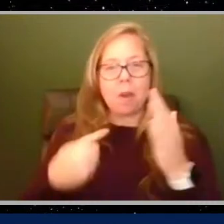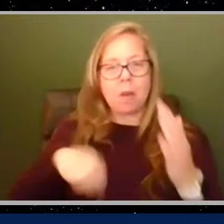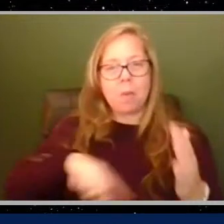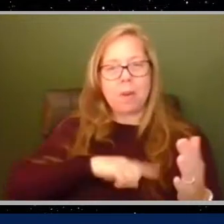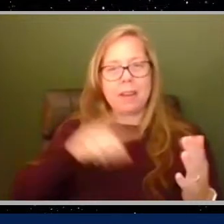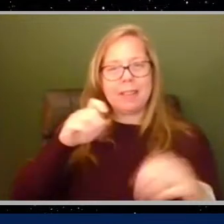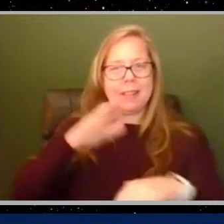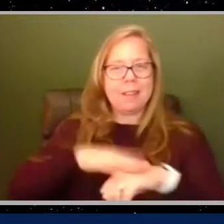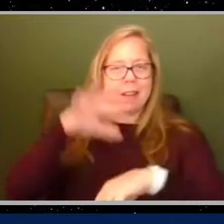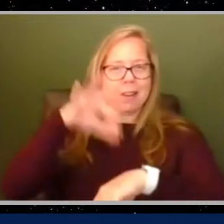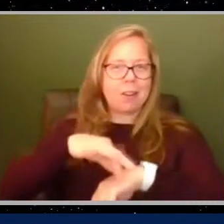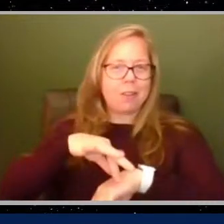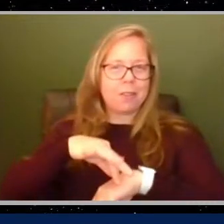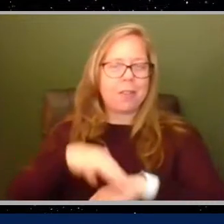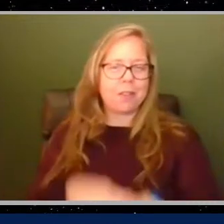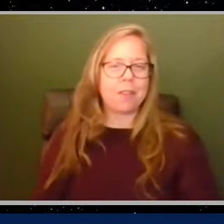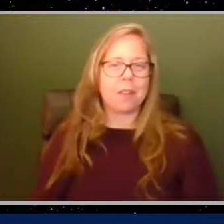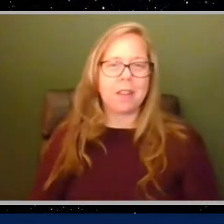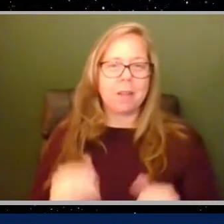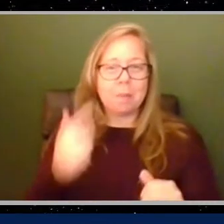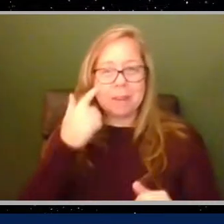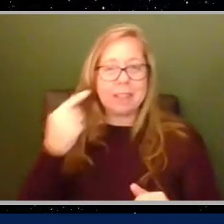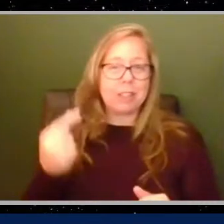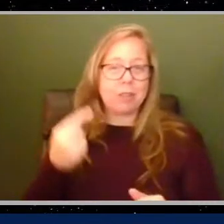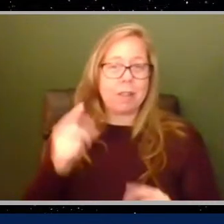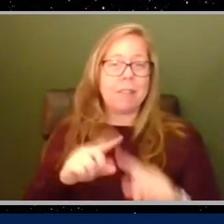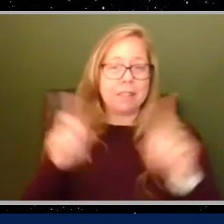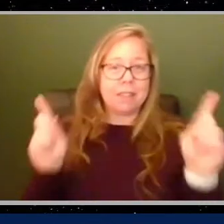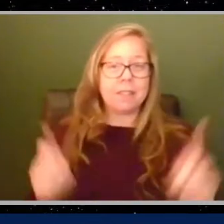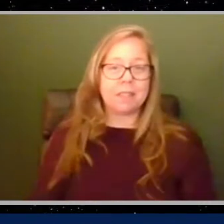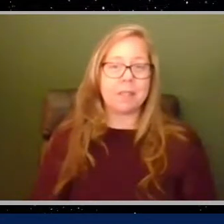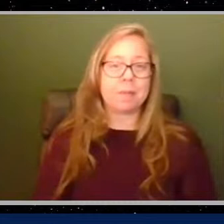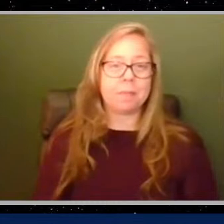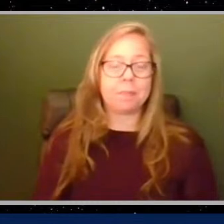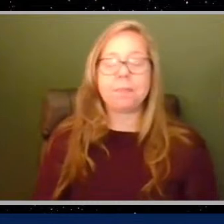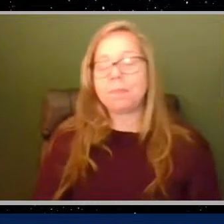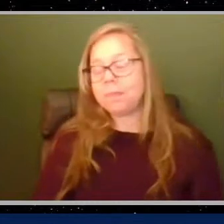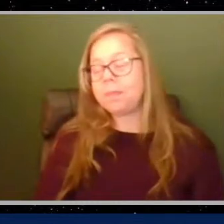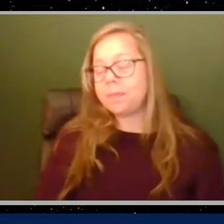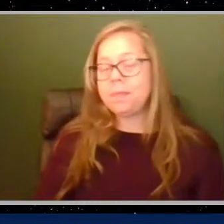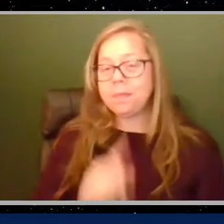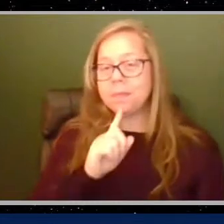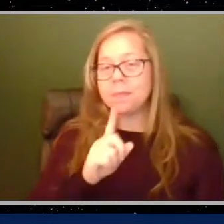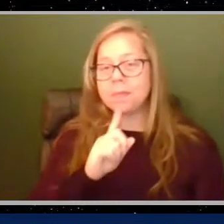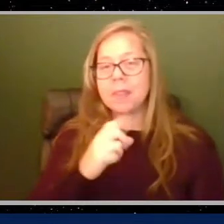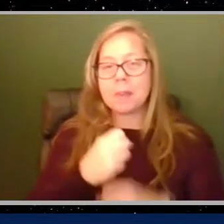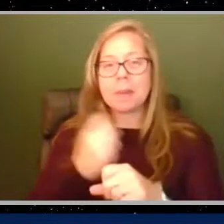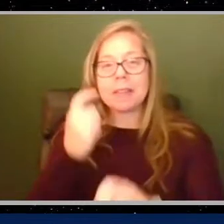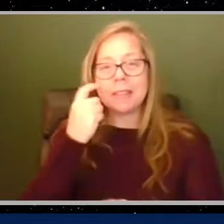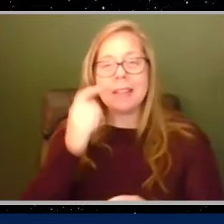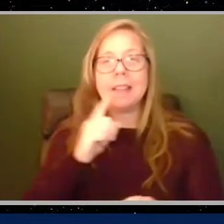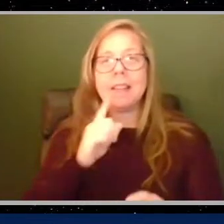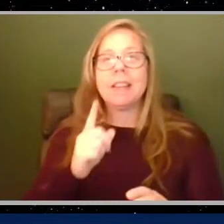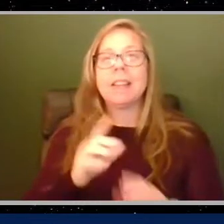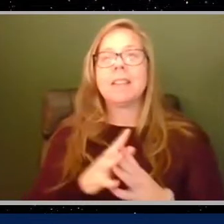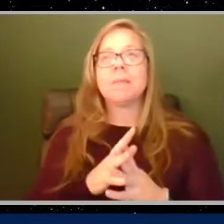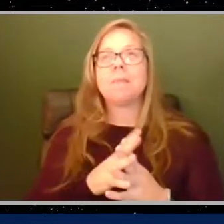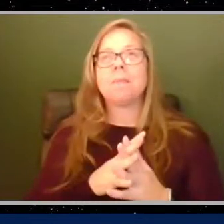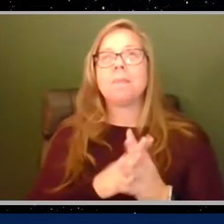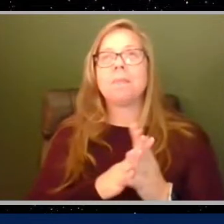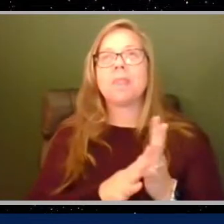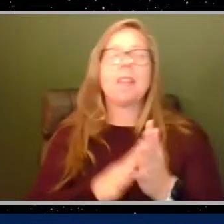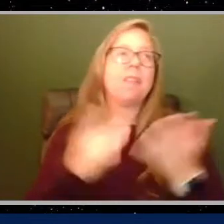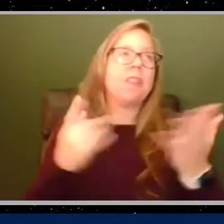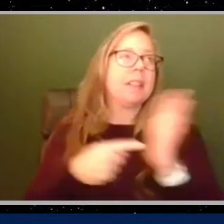on Earth's gravity per se. Yeah, it really makes a lot of sense, and it's really interesting to think about because, think of like a